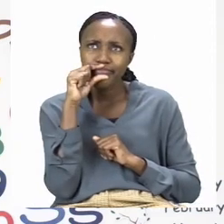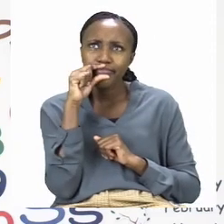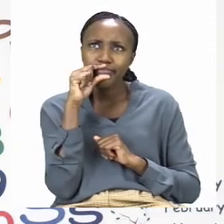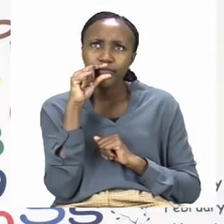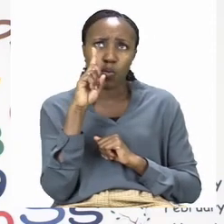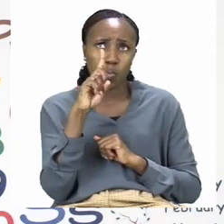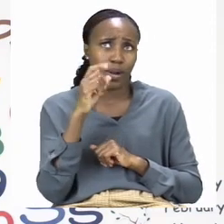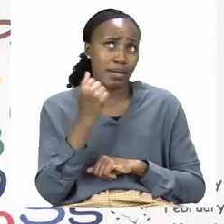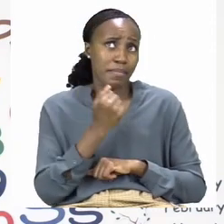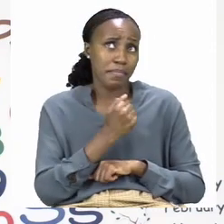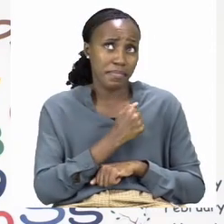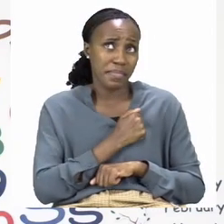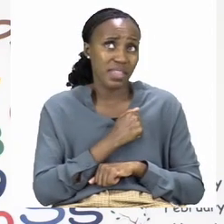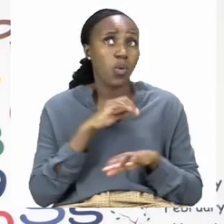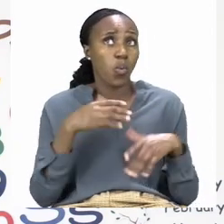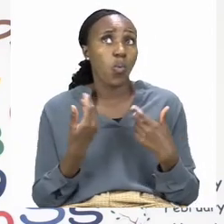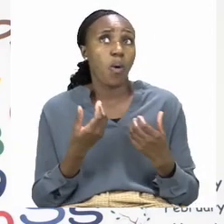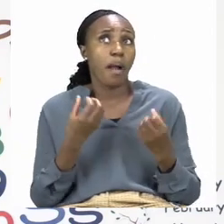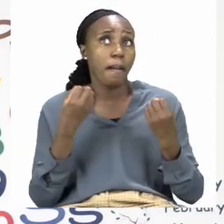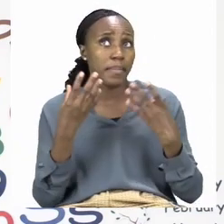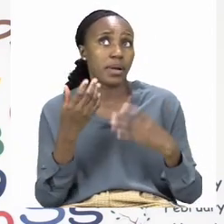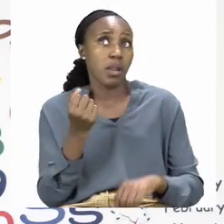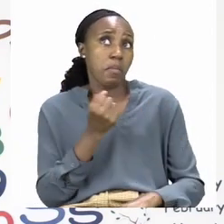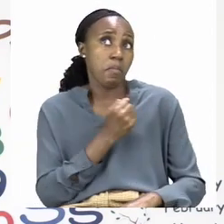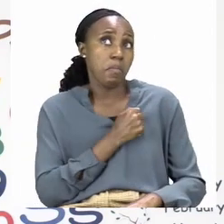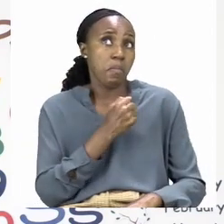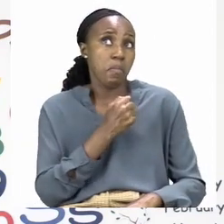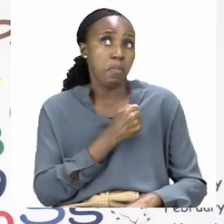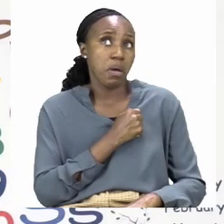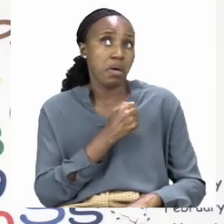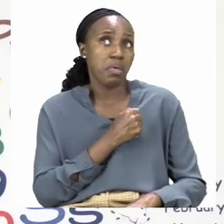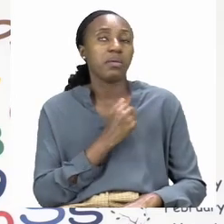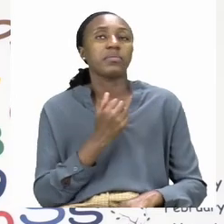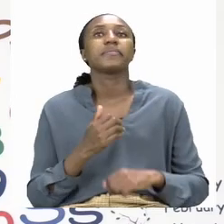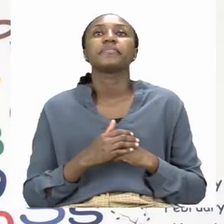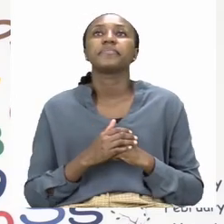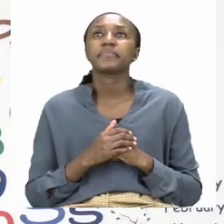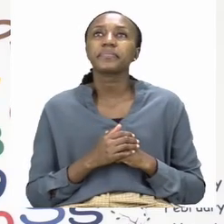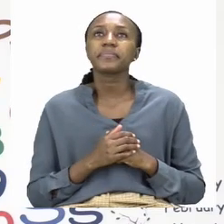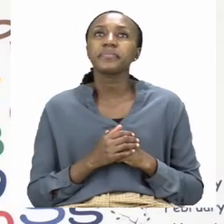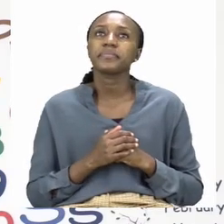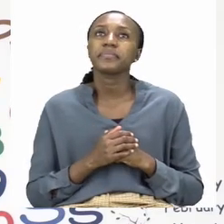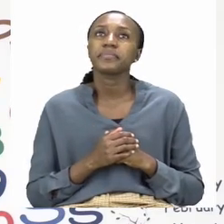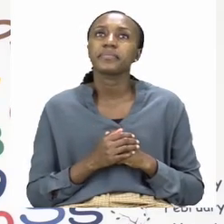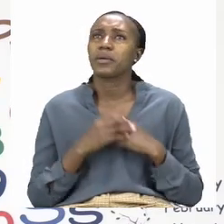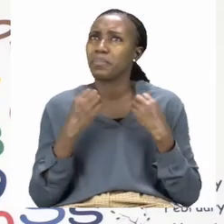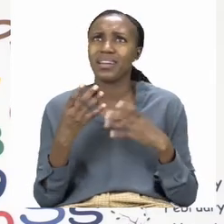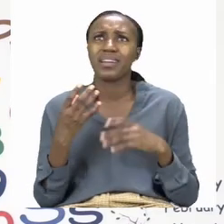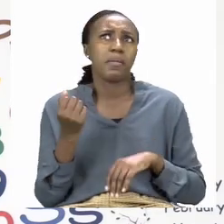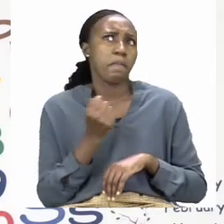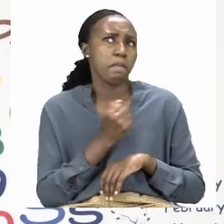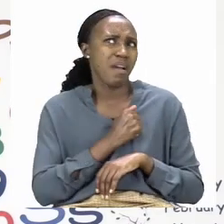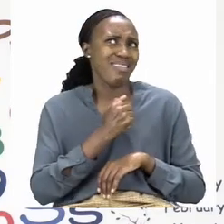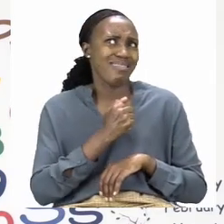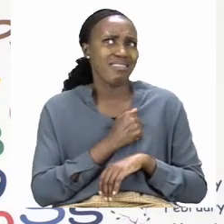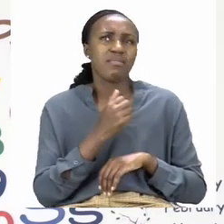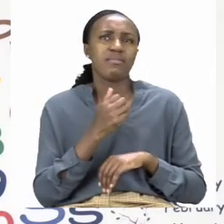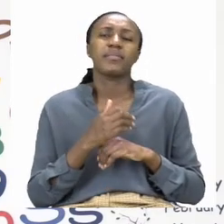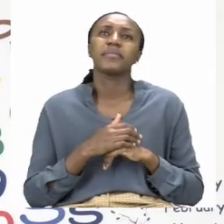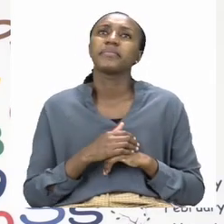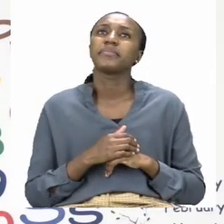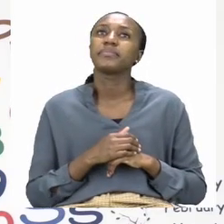talking about one mom or more than one mom? More than one mom because it says